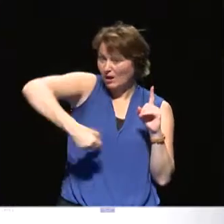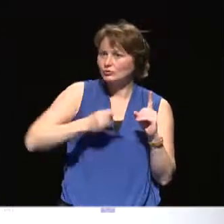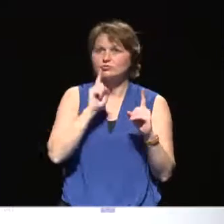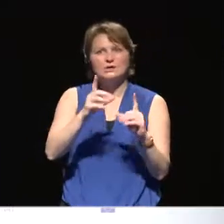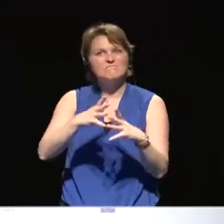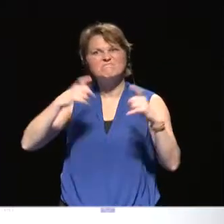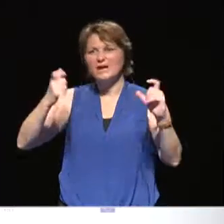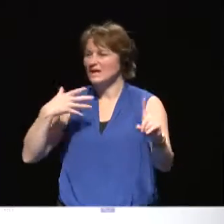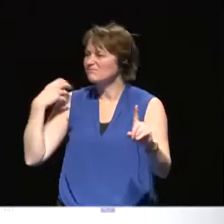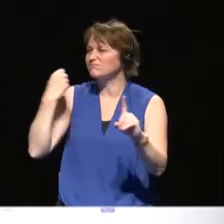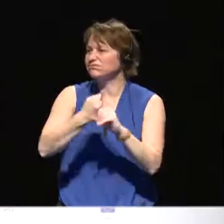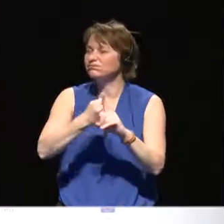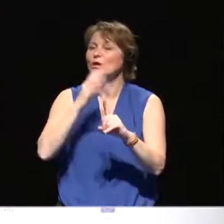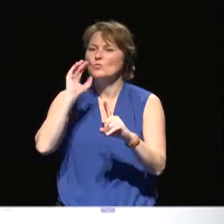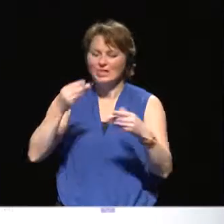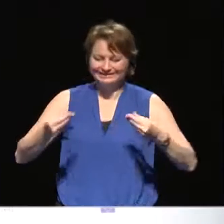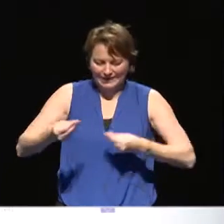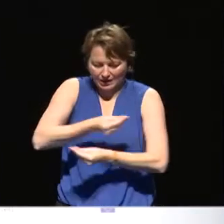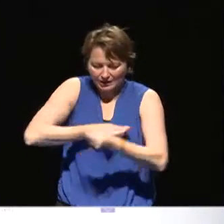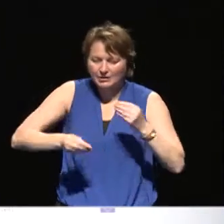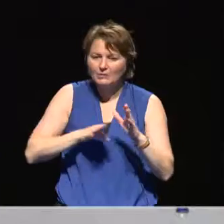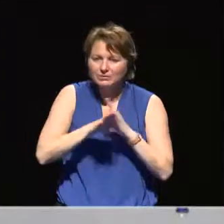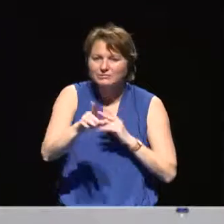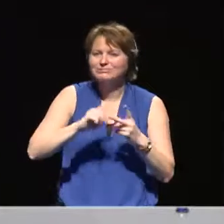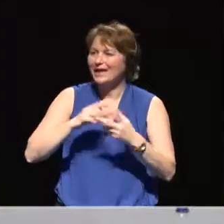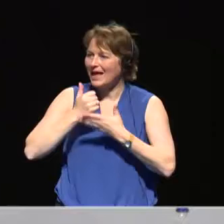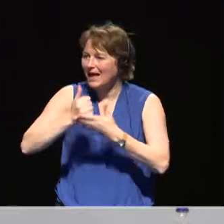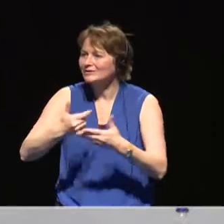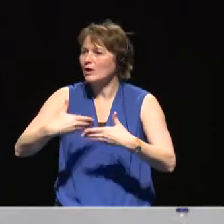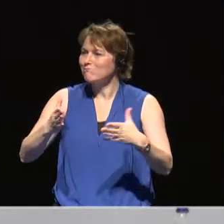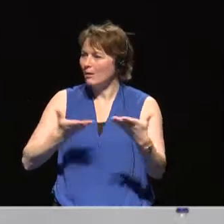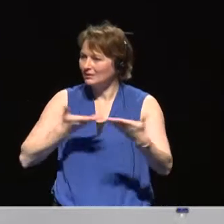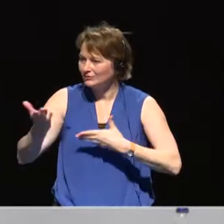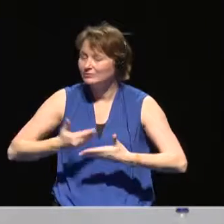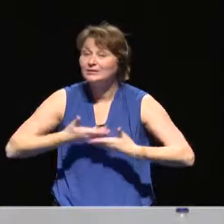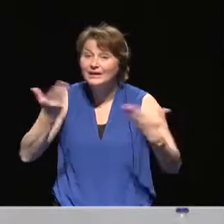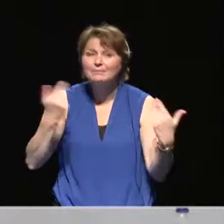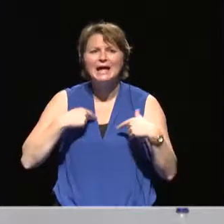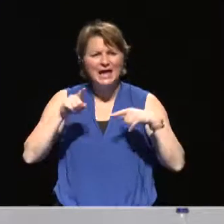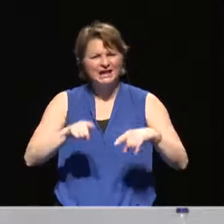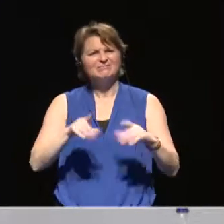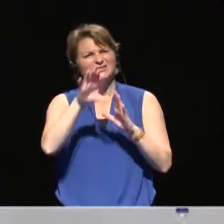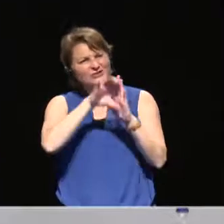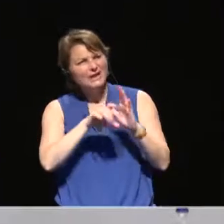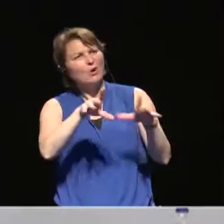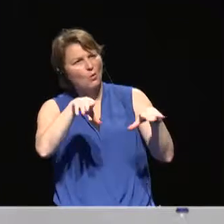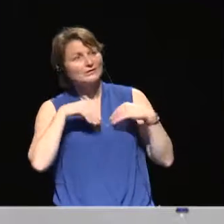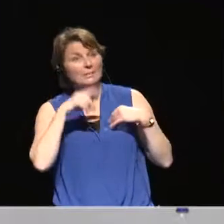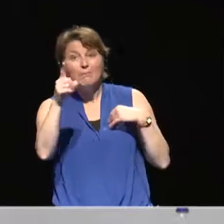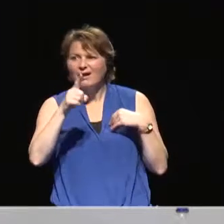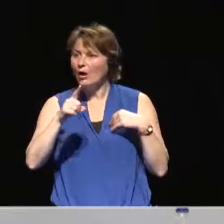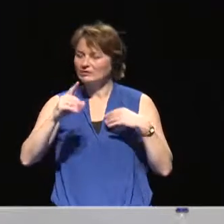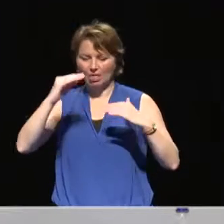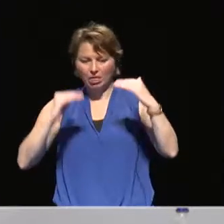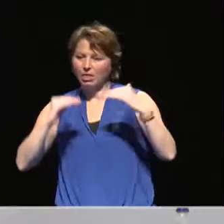impact on economic development, aid, public service delivery, state legitimacy, and also inequalities.